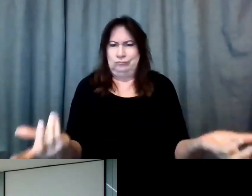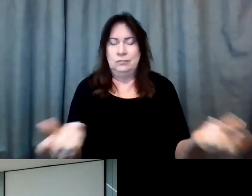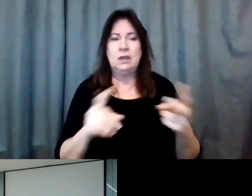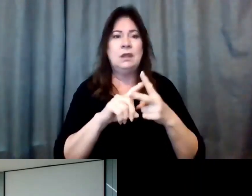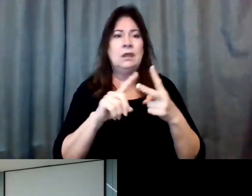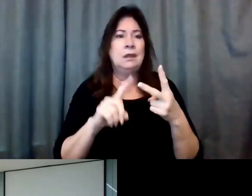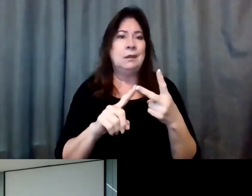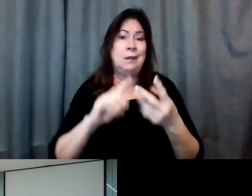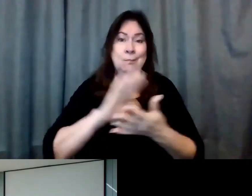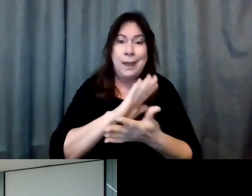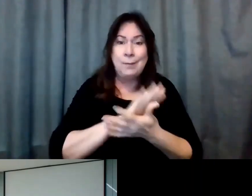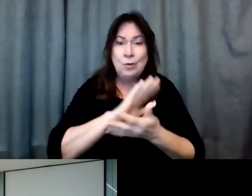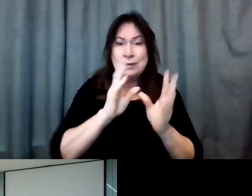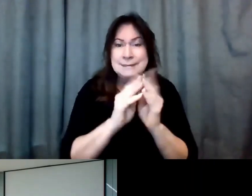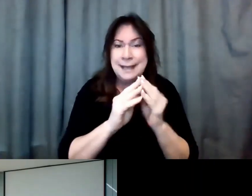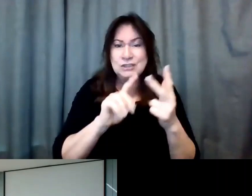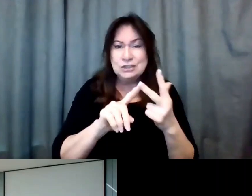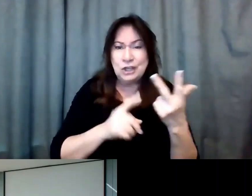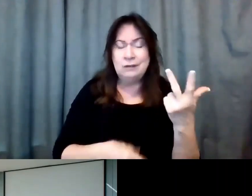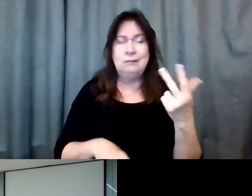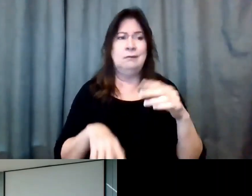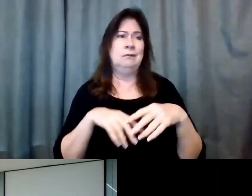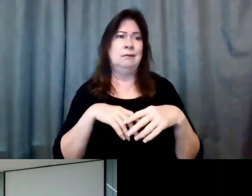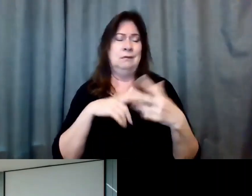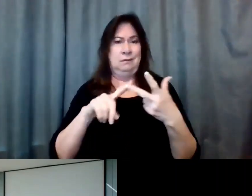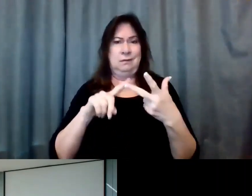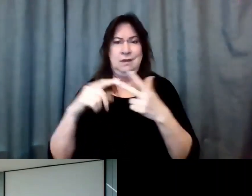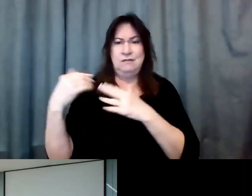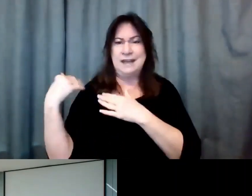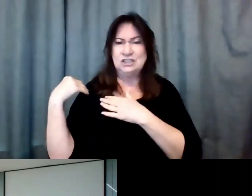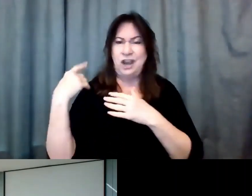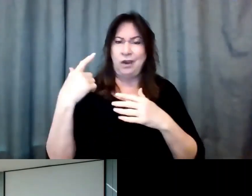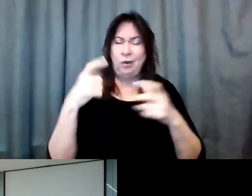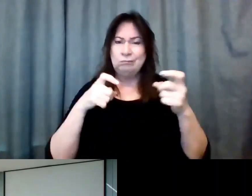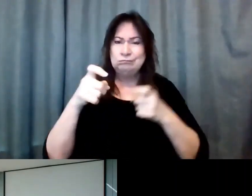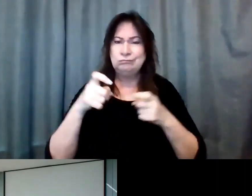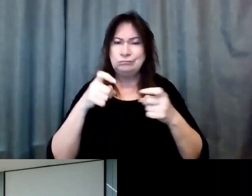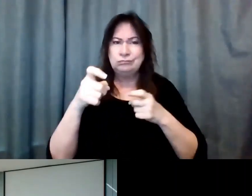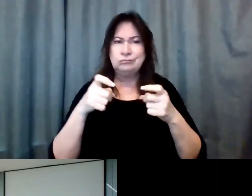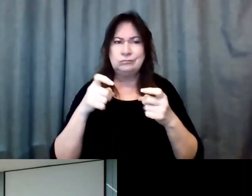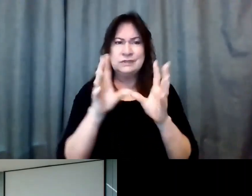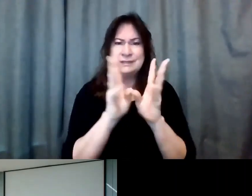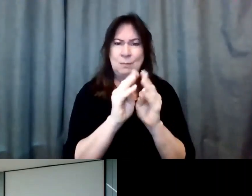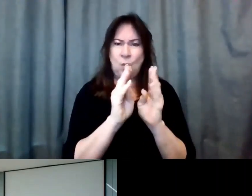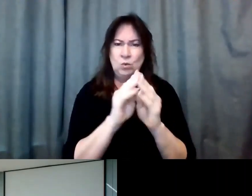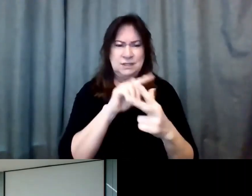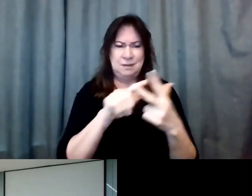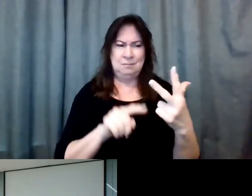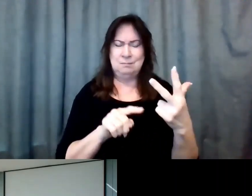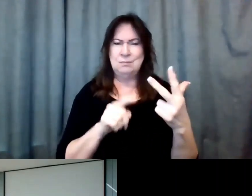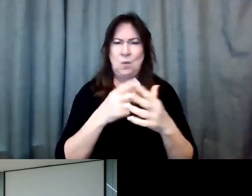happens at a paper session, or what do I do if I'm chairing a symposia, that really is